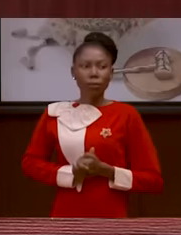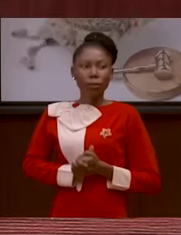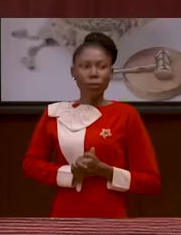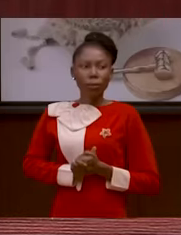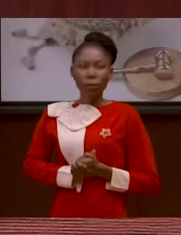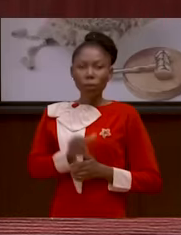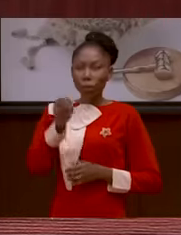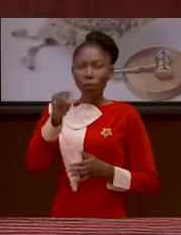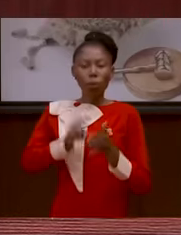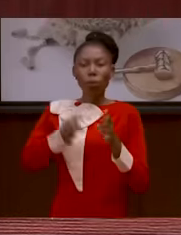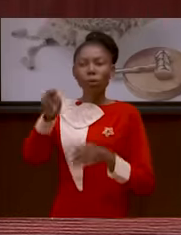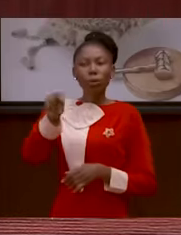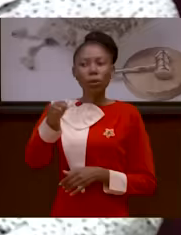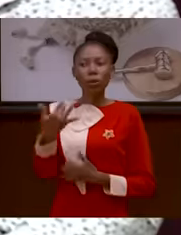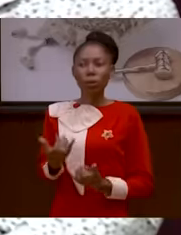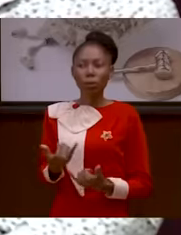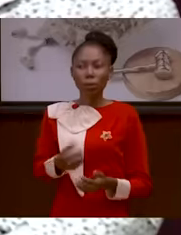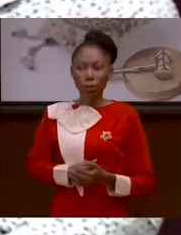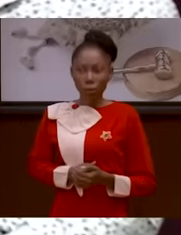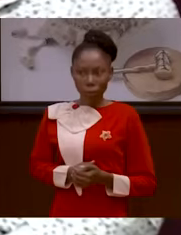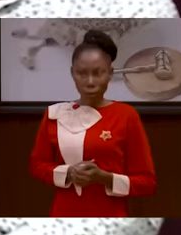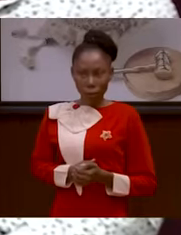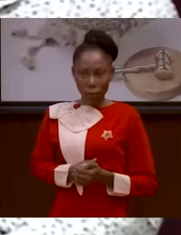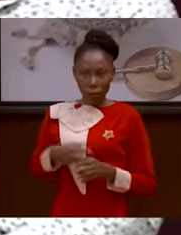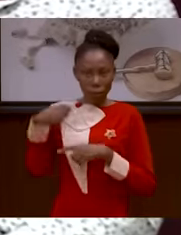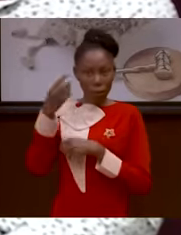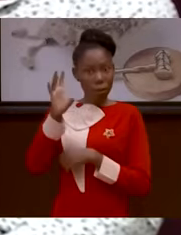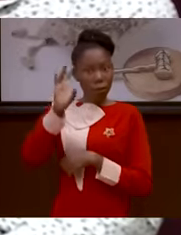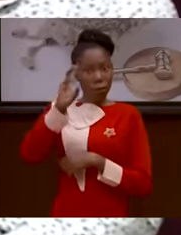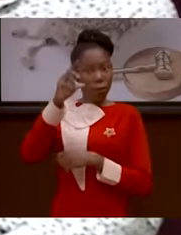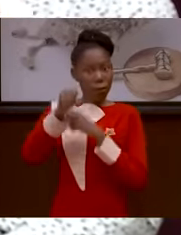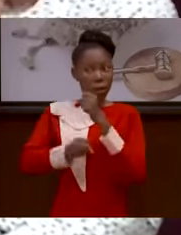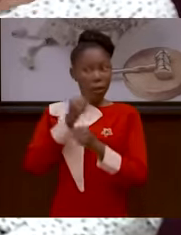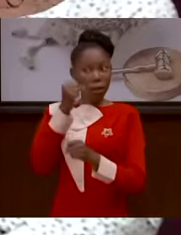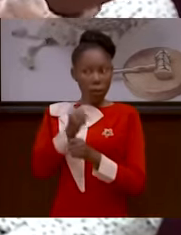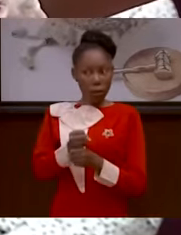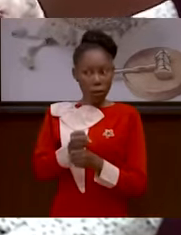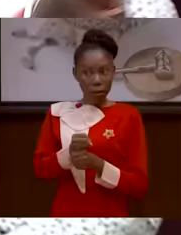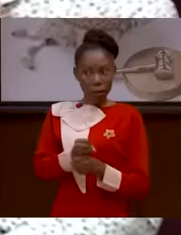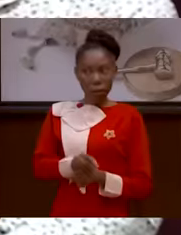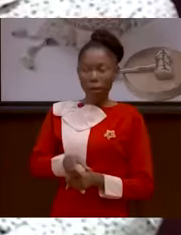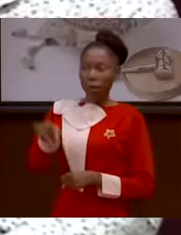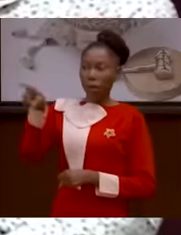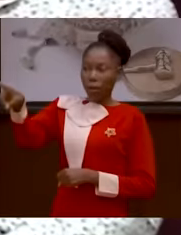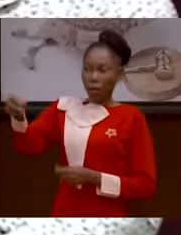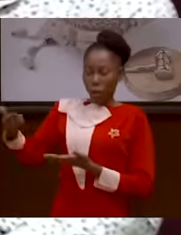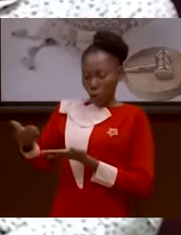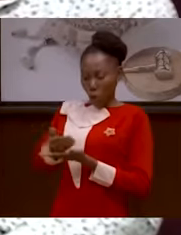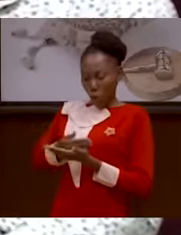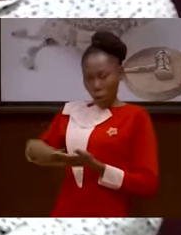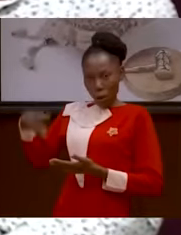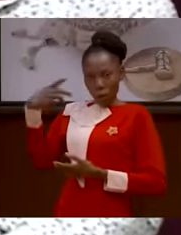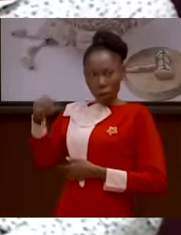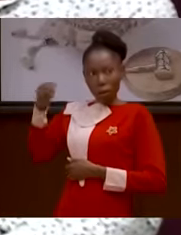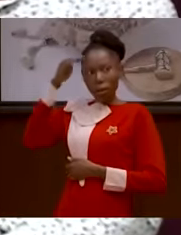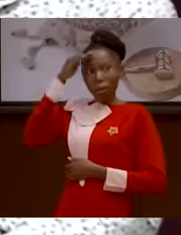So what are you asking for now? Since that 7 years, he collected the boy. He left the girls